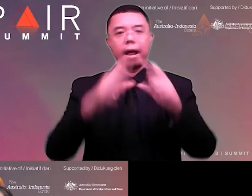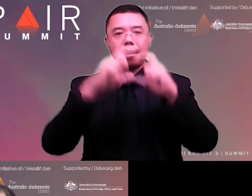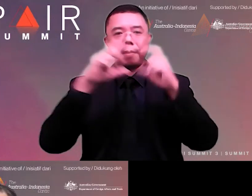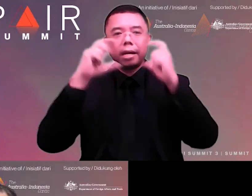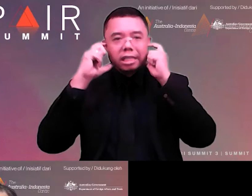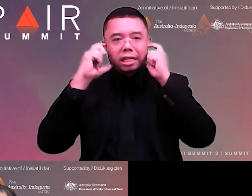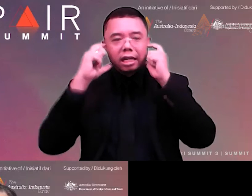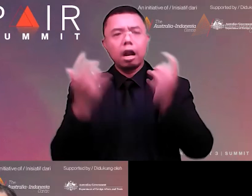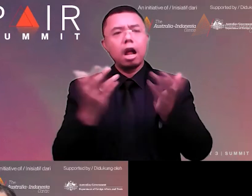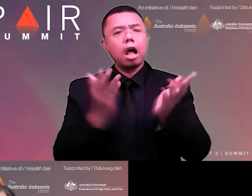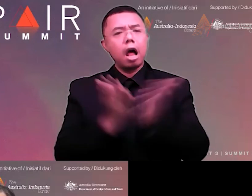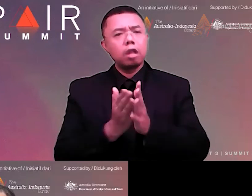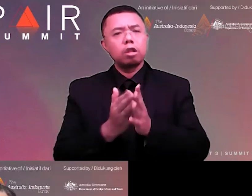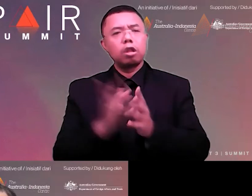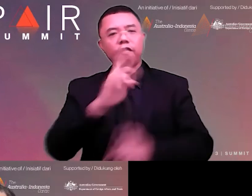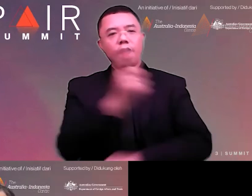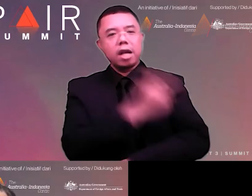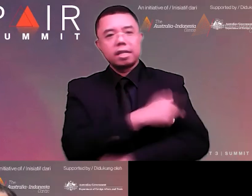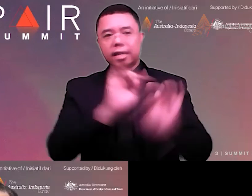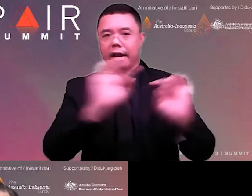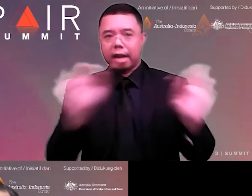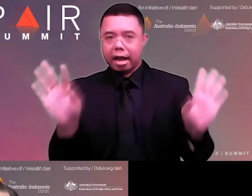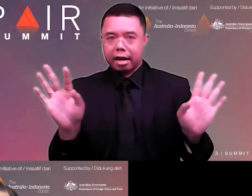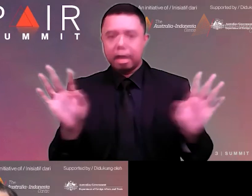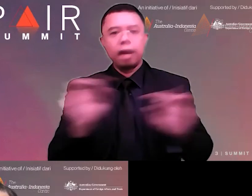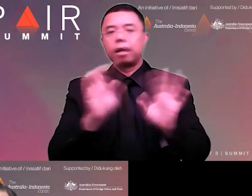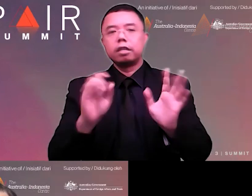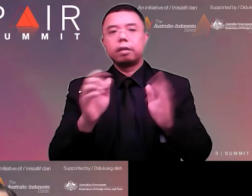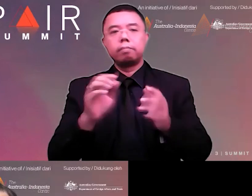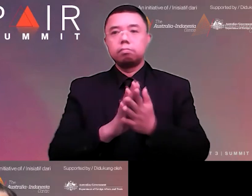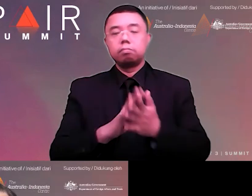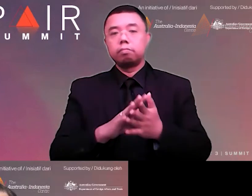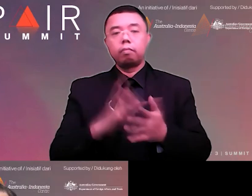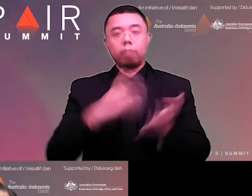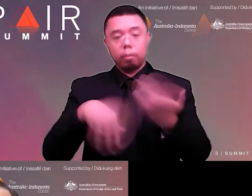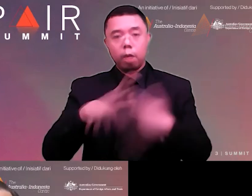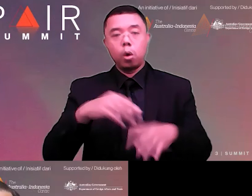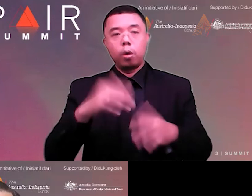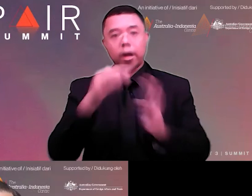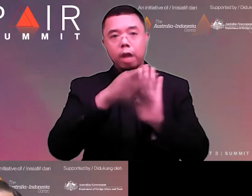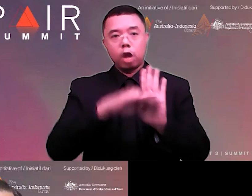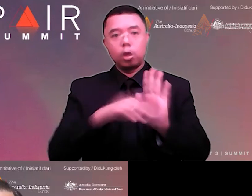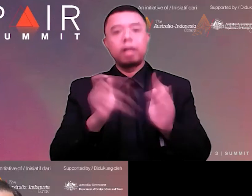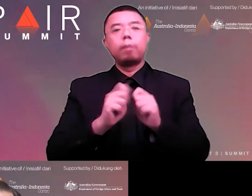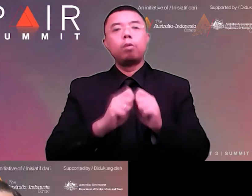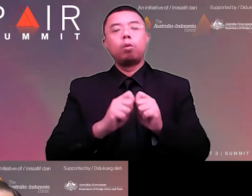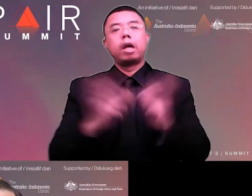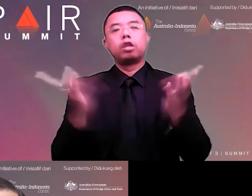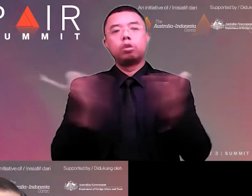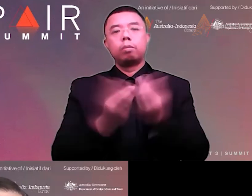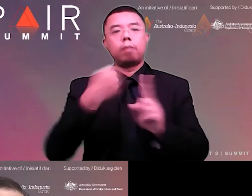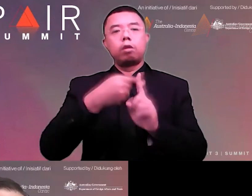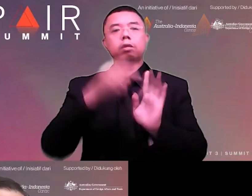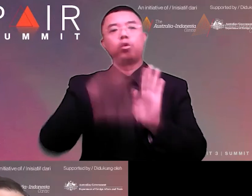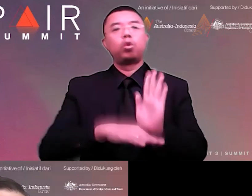various policy combinations, you can reduce the positivity rate much more quickly. And this